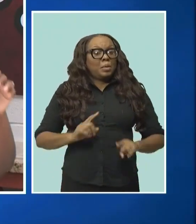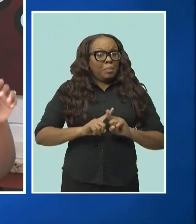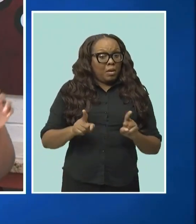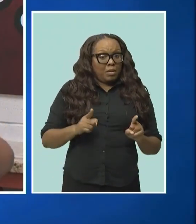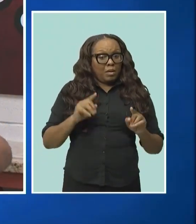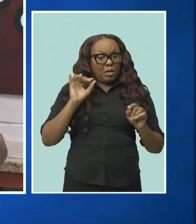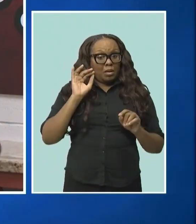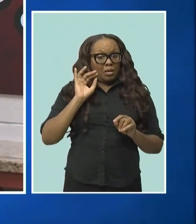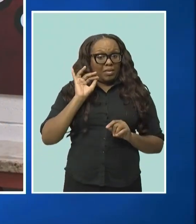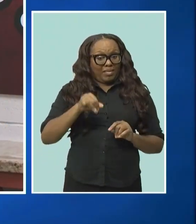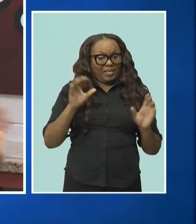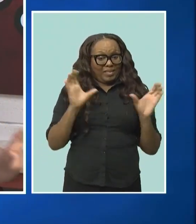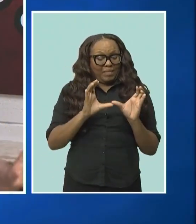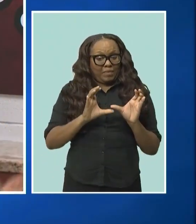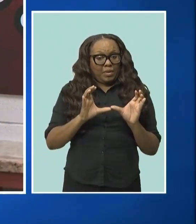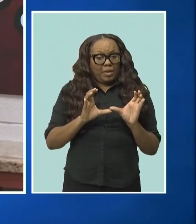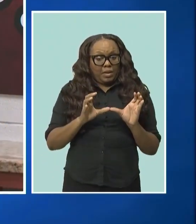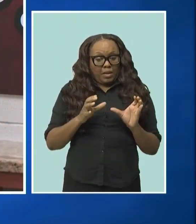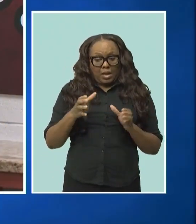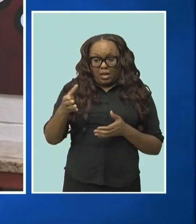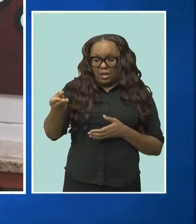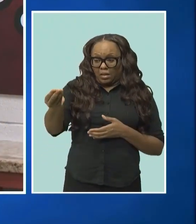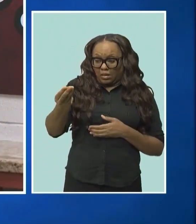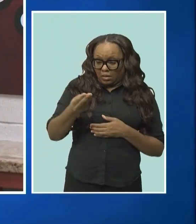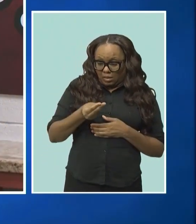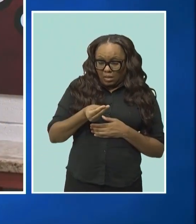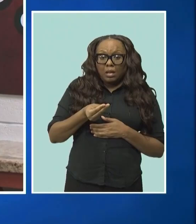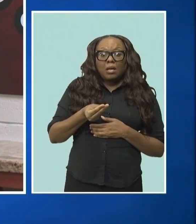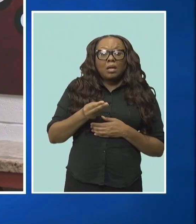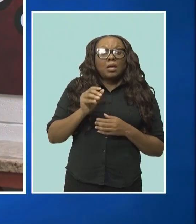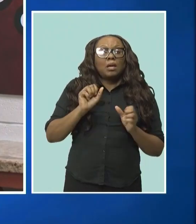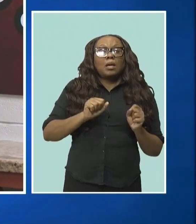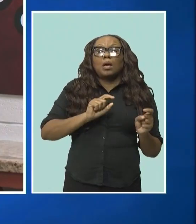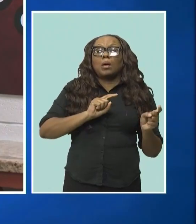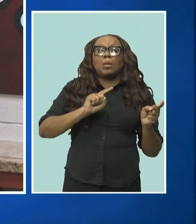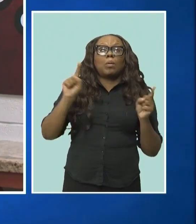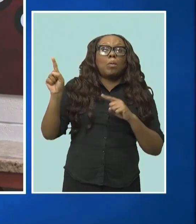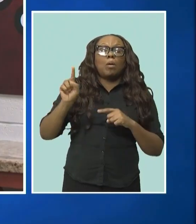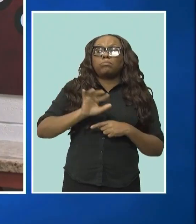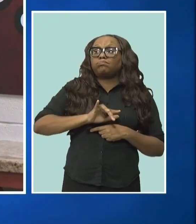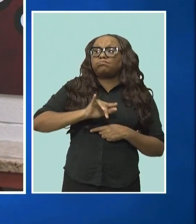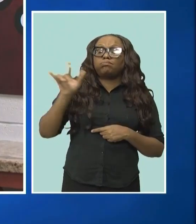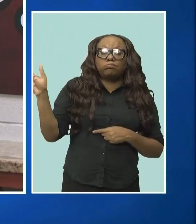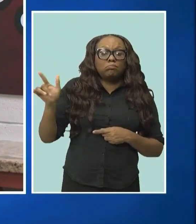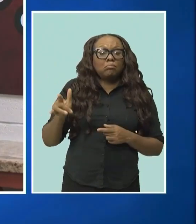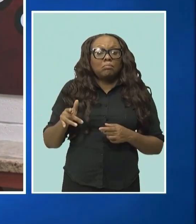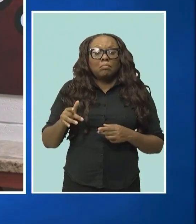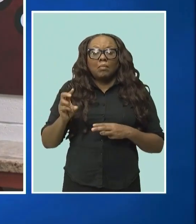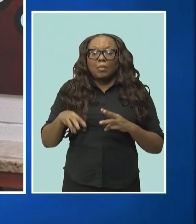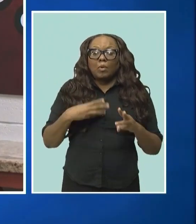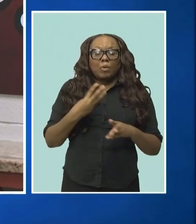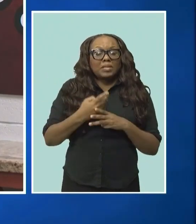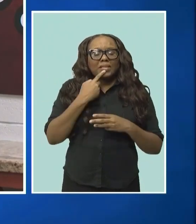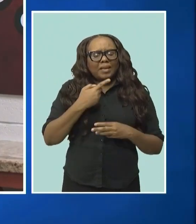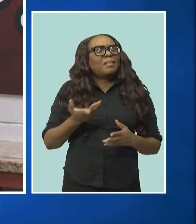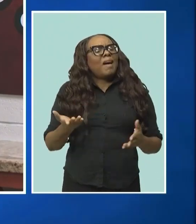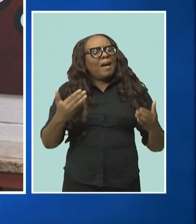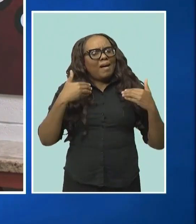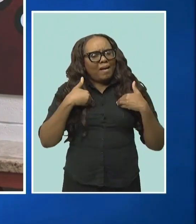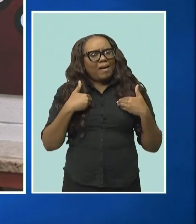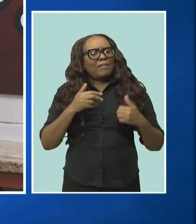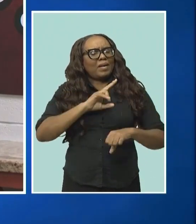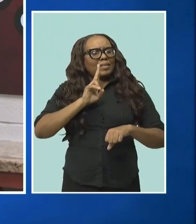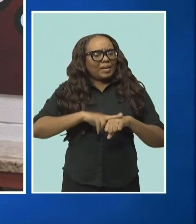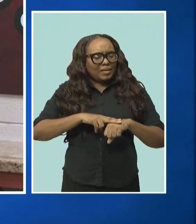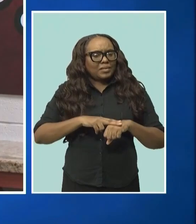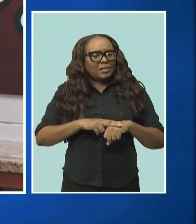Barbados to wherever you need to go in the world, to be able to say, I have a national vocational qualification in